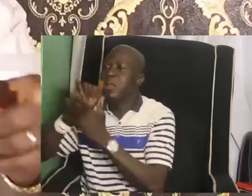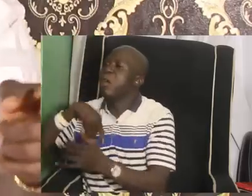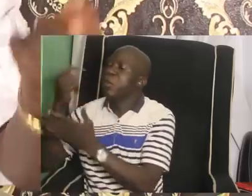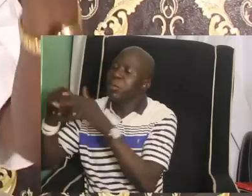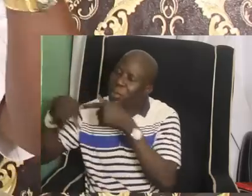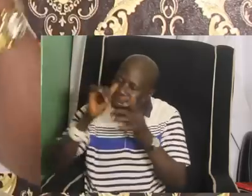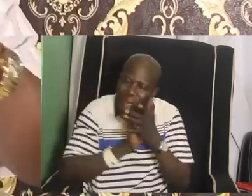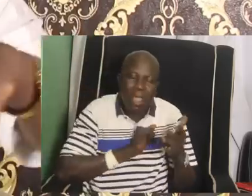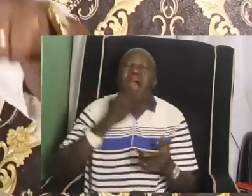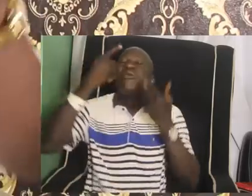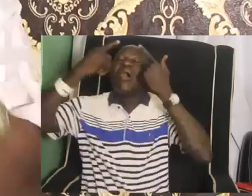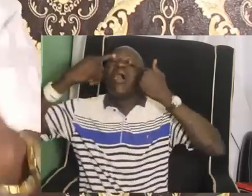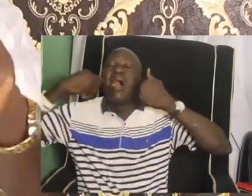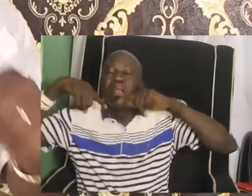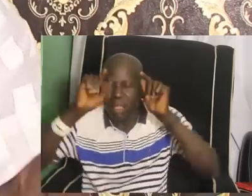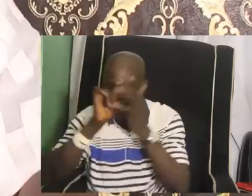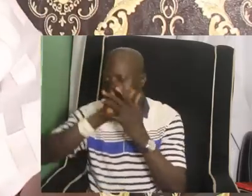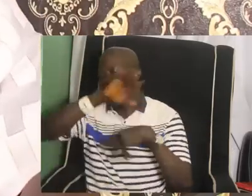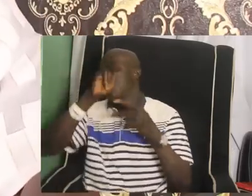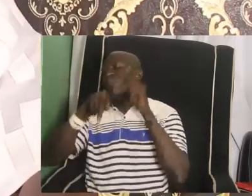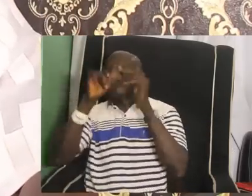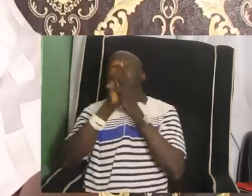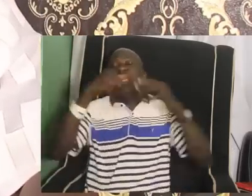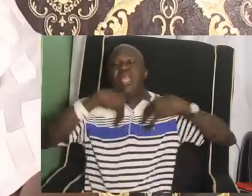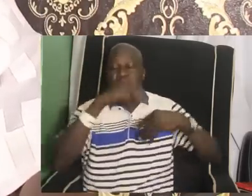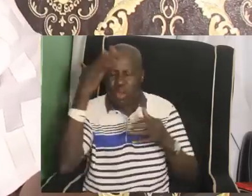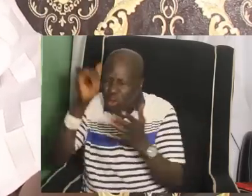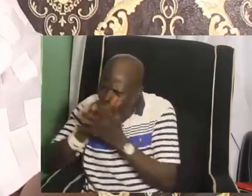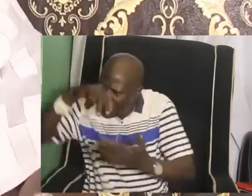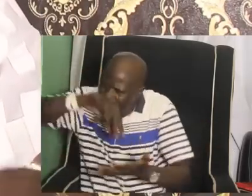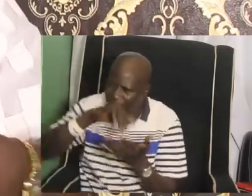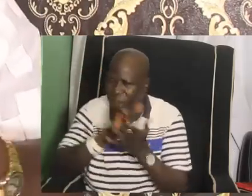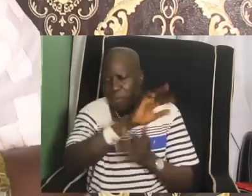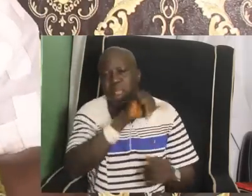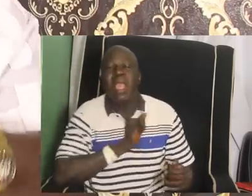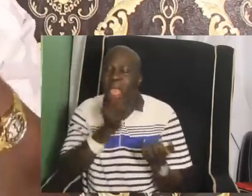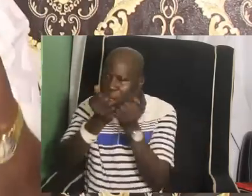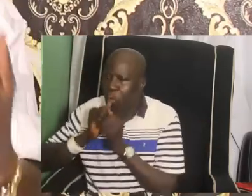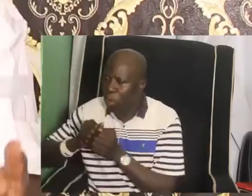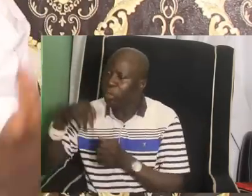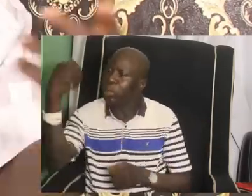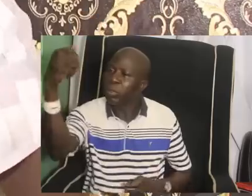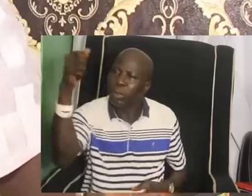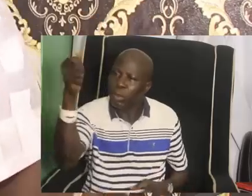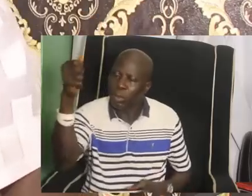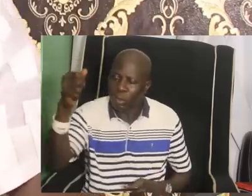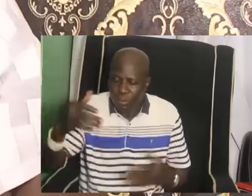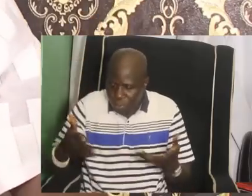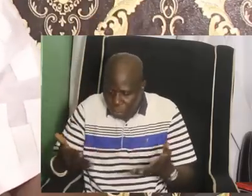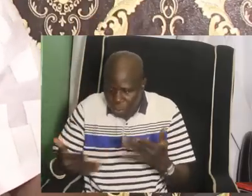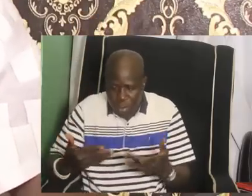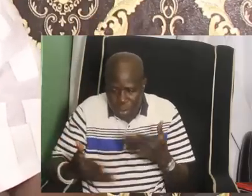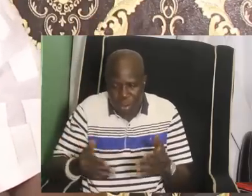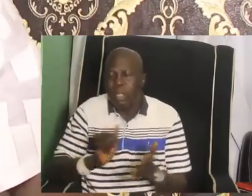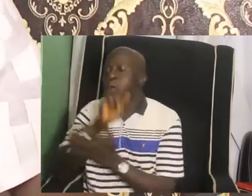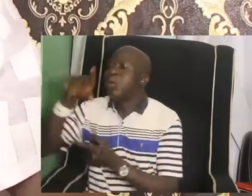mo pe akoko ayeye yin ti to. And I have announced to the people that know that this time for their celebration. Mo ni ko wa tambori abi ko wa sekere da. I ask to guide